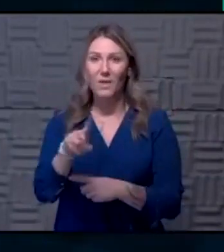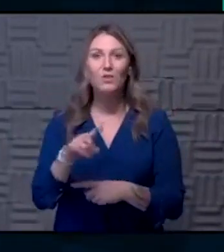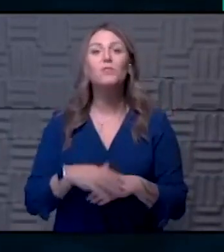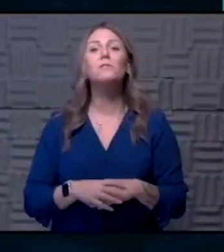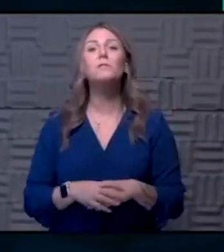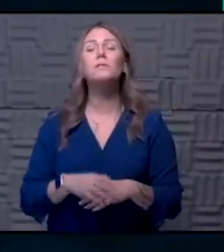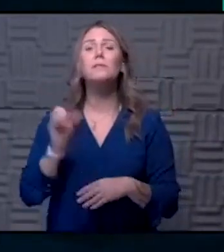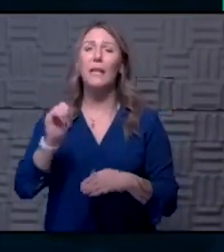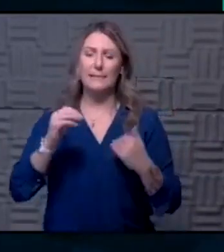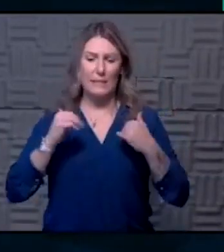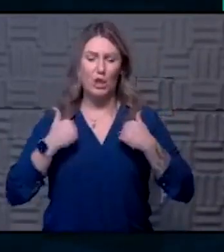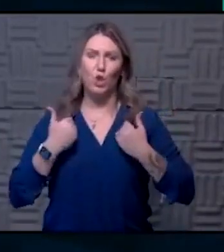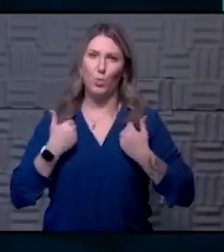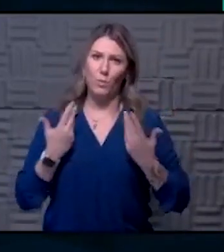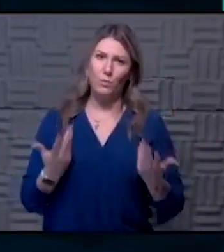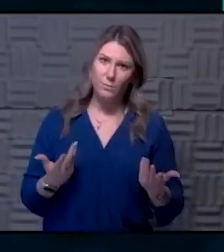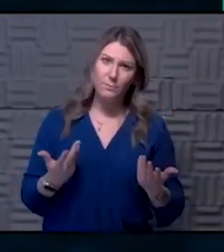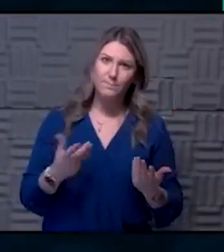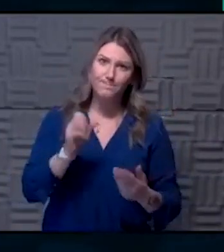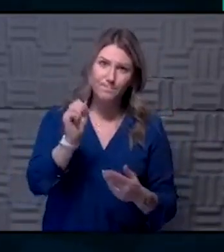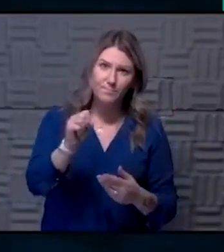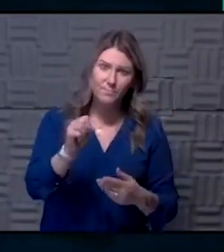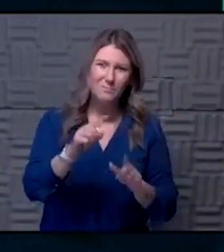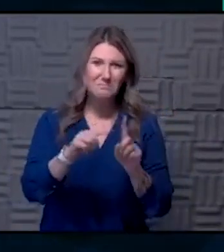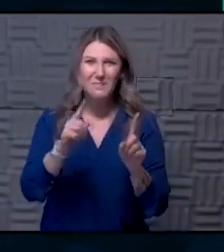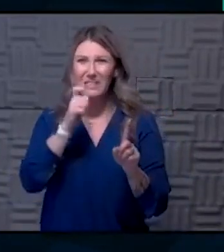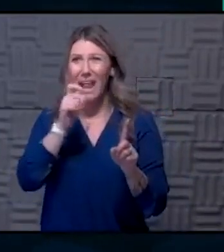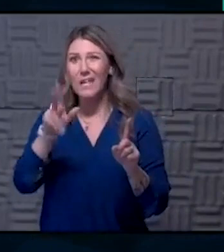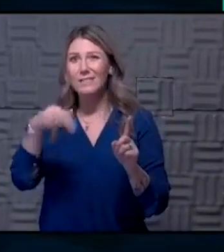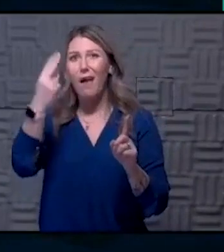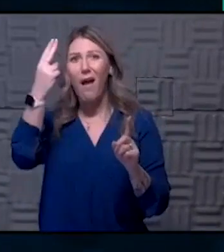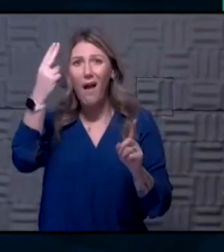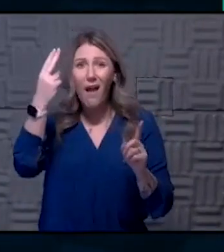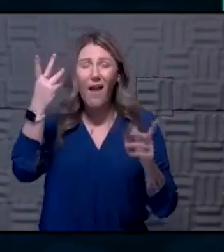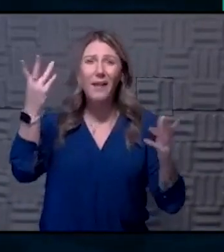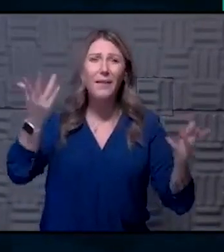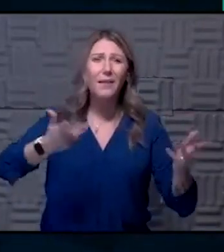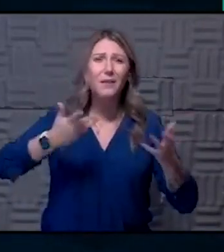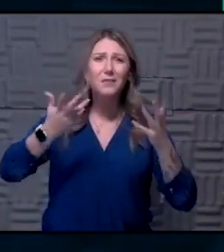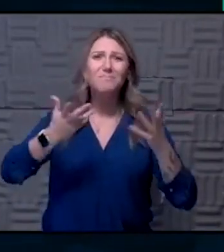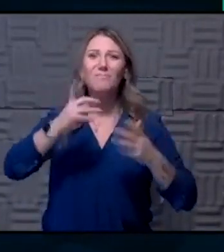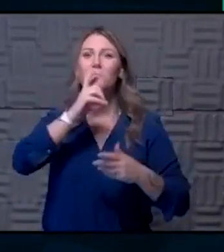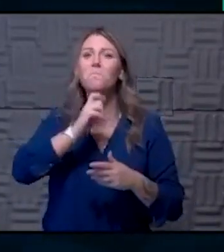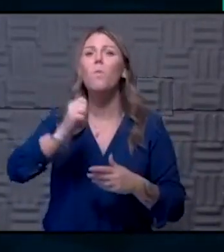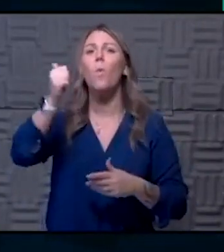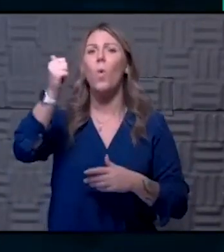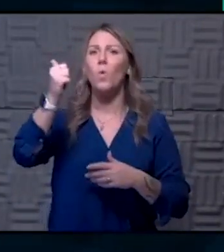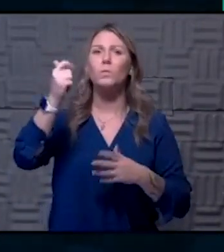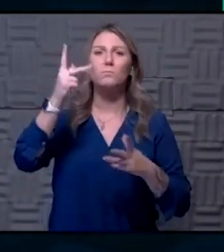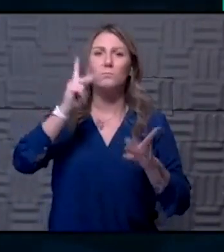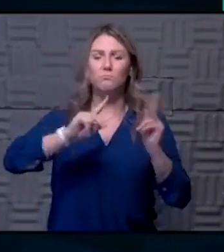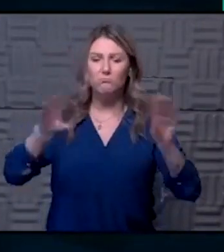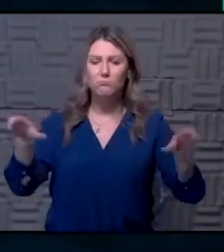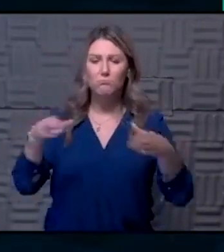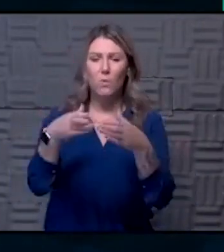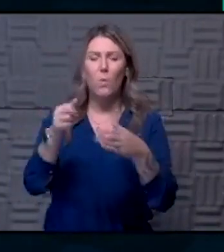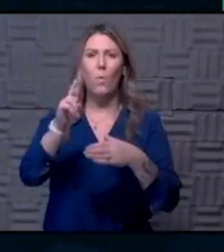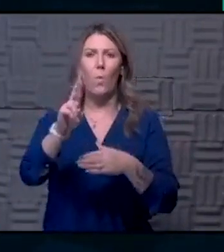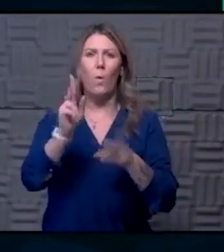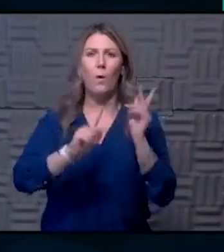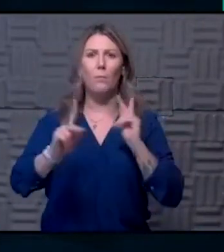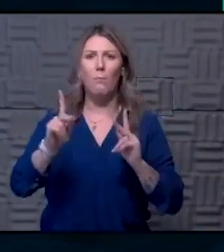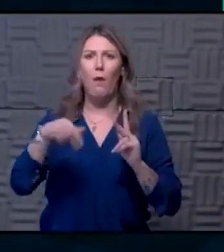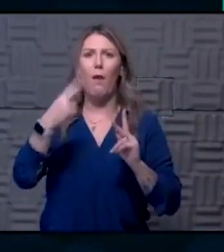I mean, of course there is, but probably not as high as older generation or people with medical problems,